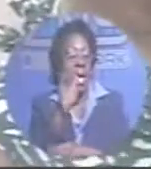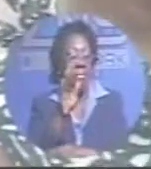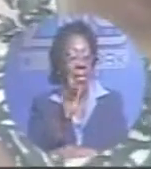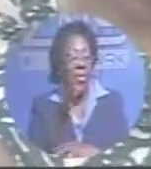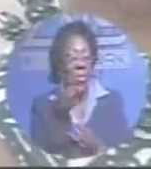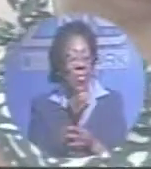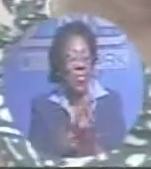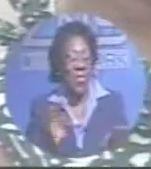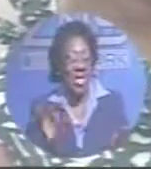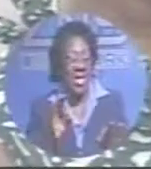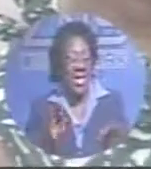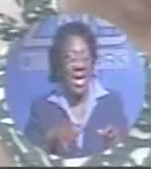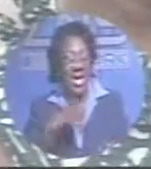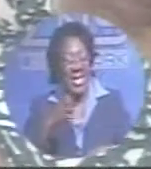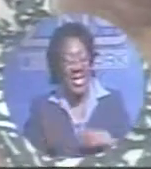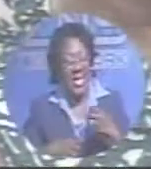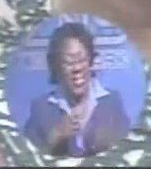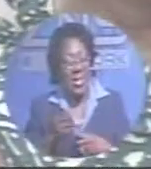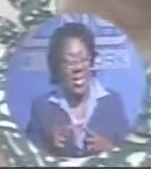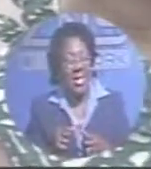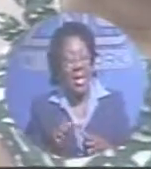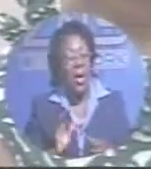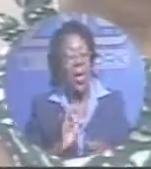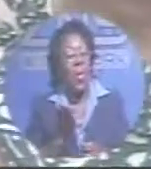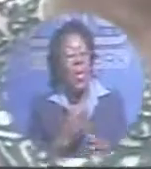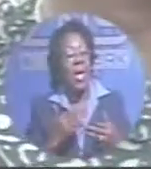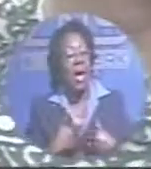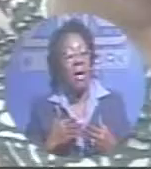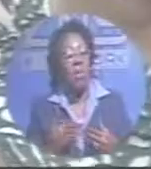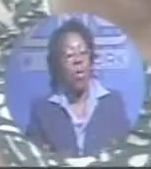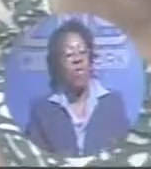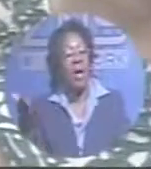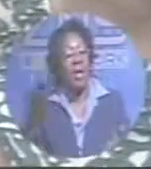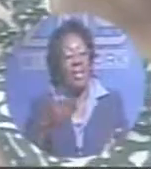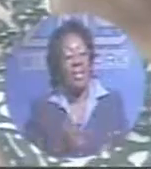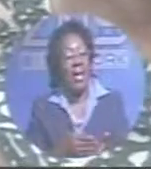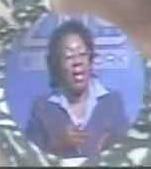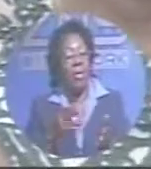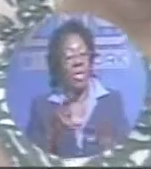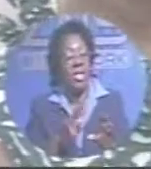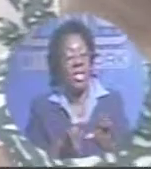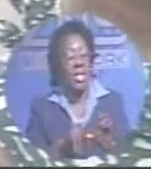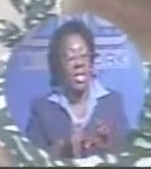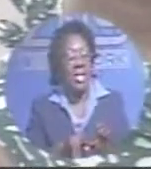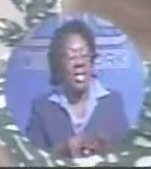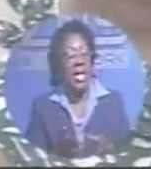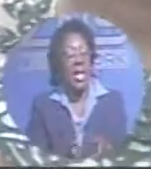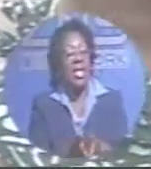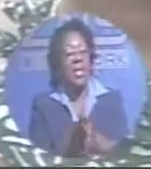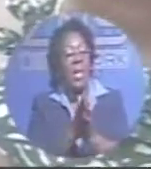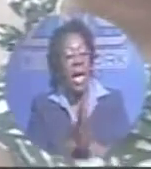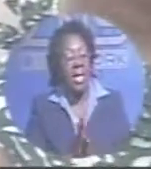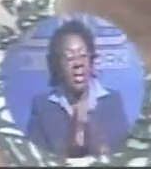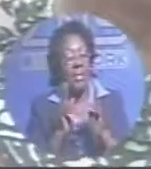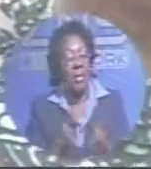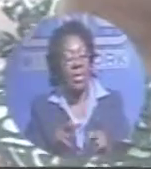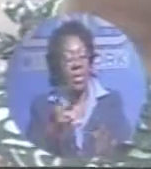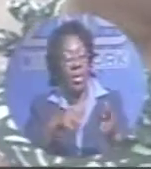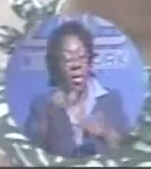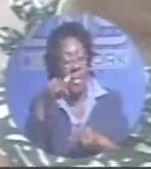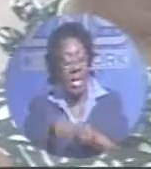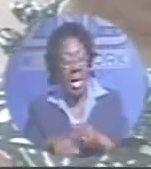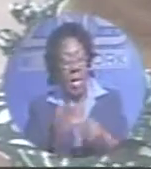free entertainment. Now, we have over 1,000 chairs in the square, and so we're asking persons to come